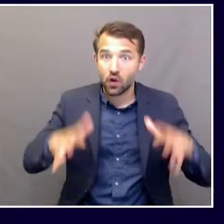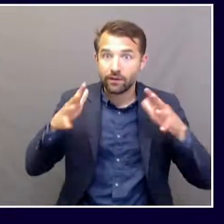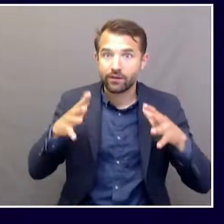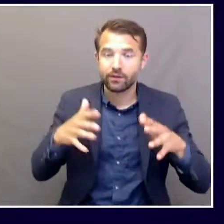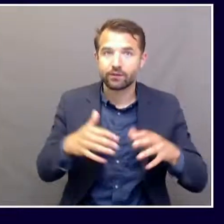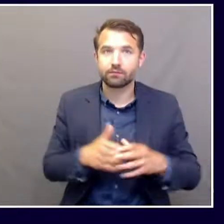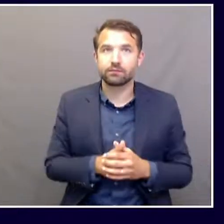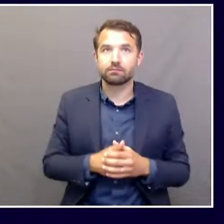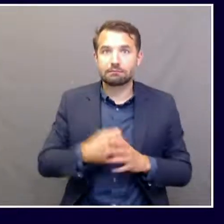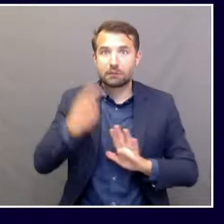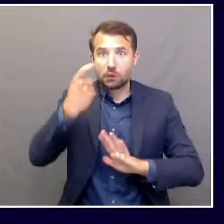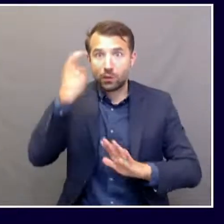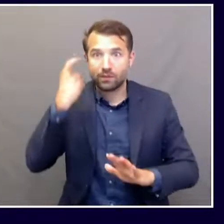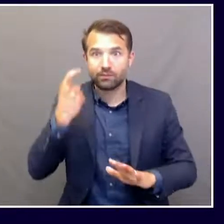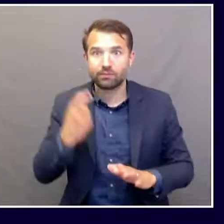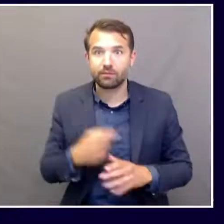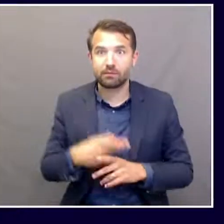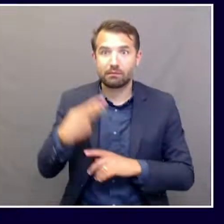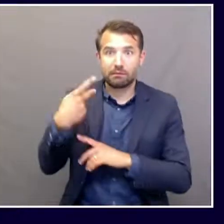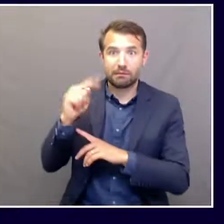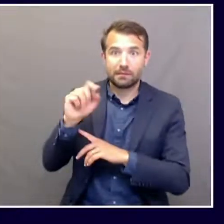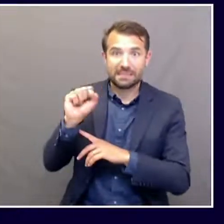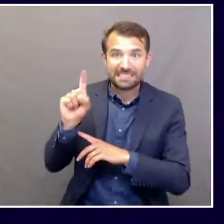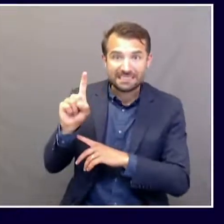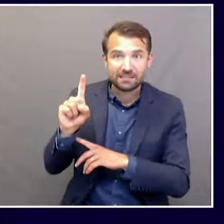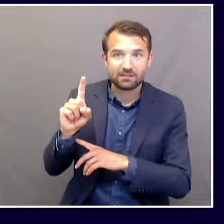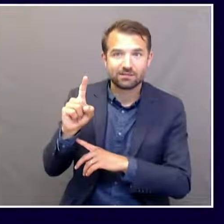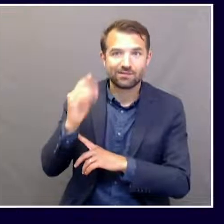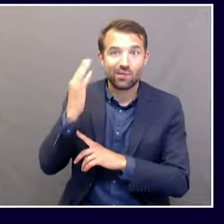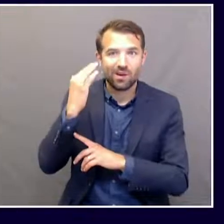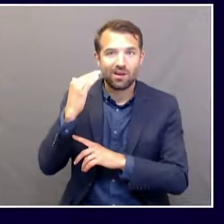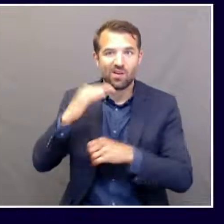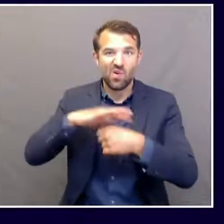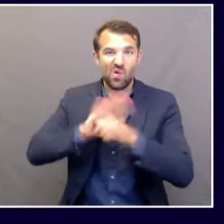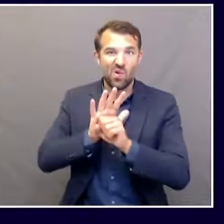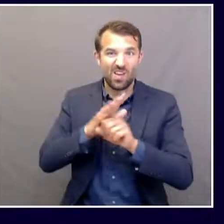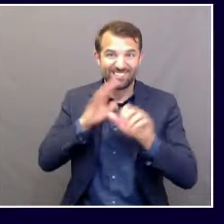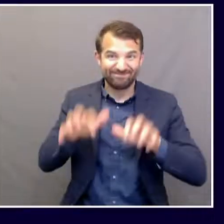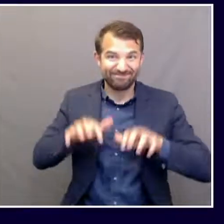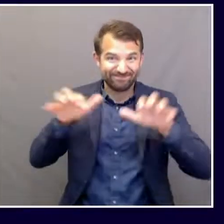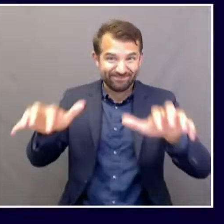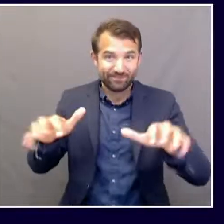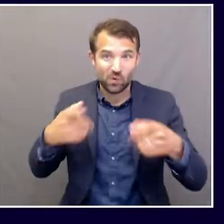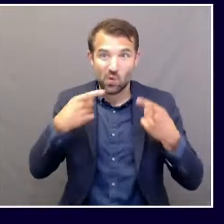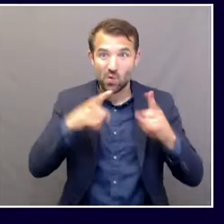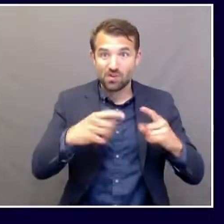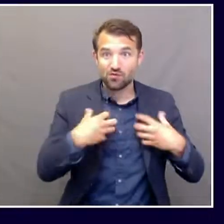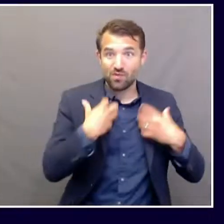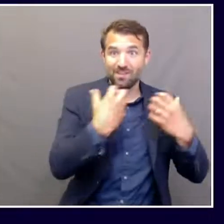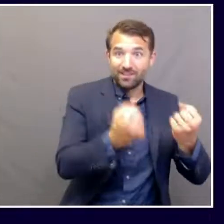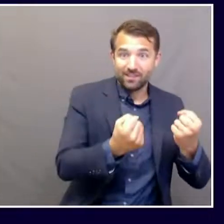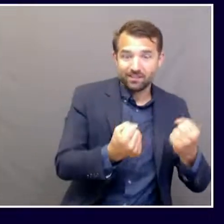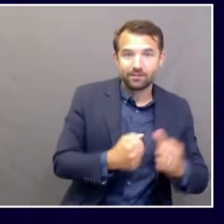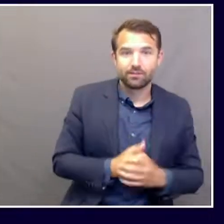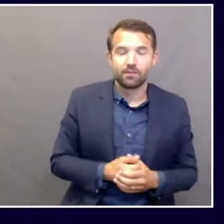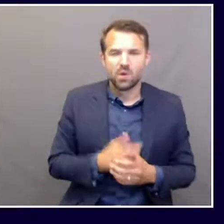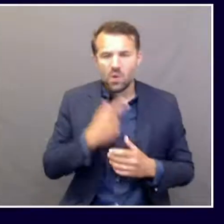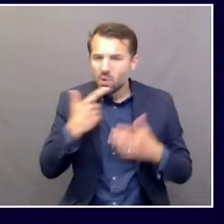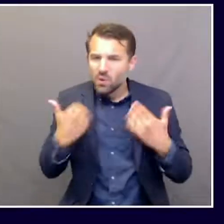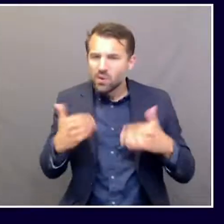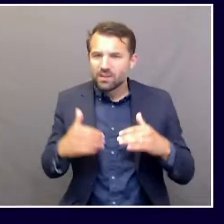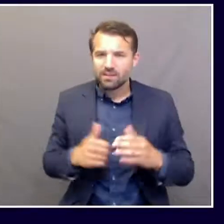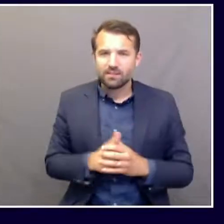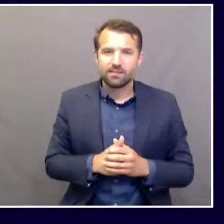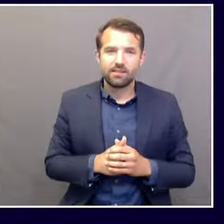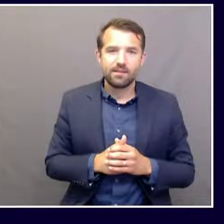face during a pandemic and during the recovery. So, as we transition from the phase of the pandemic where